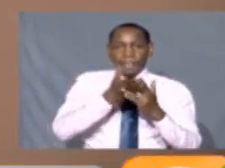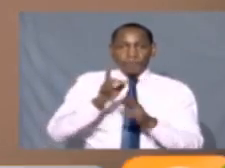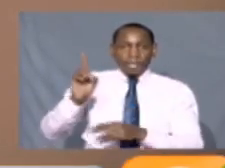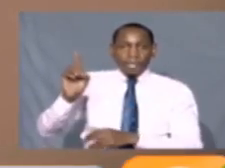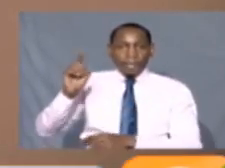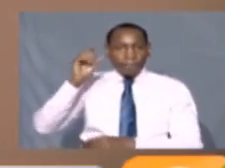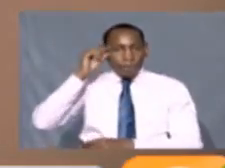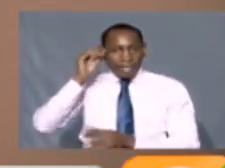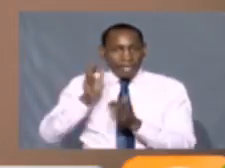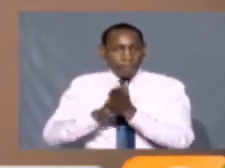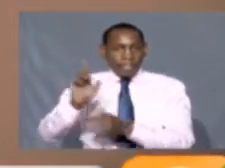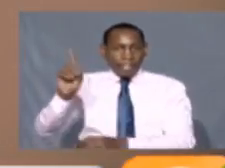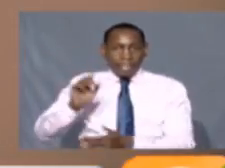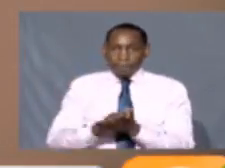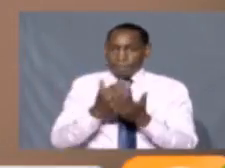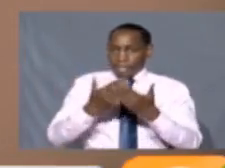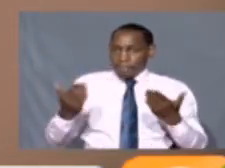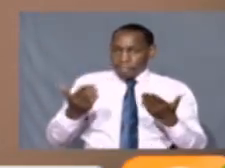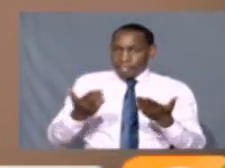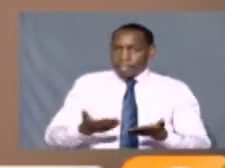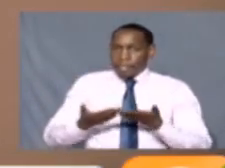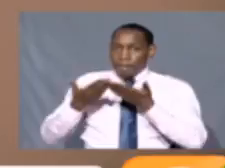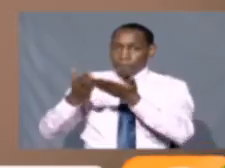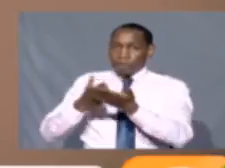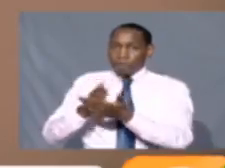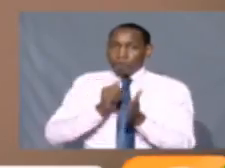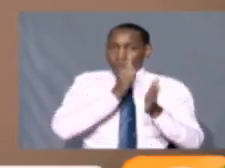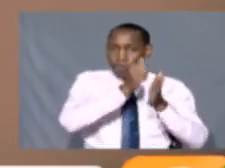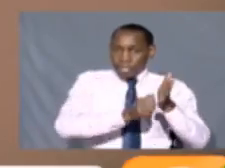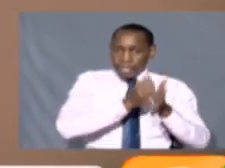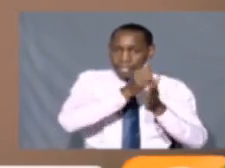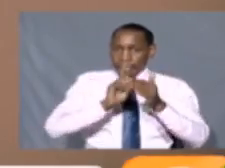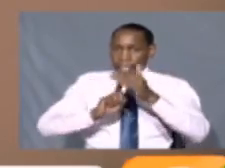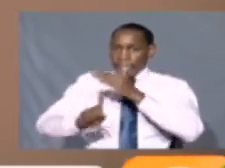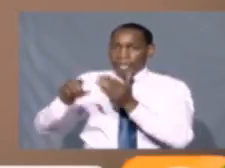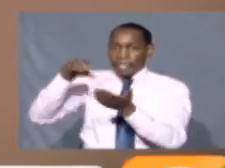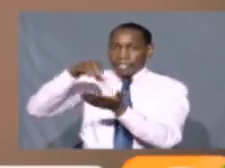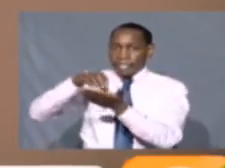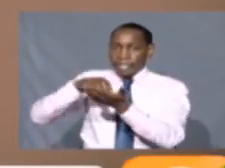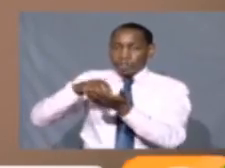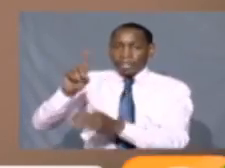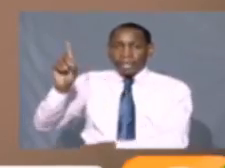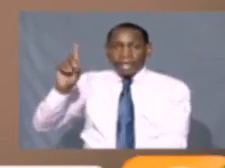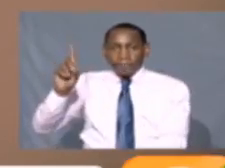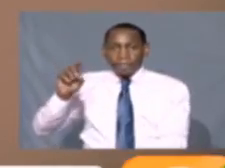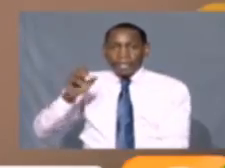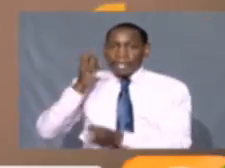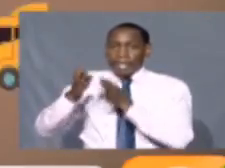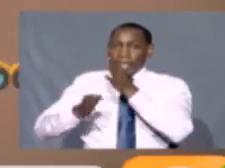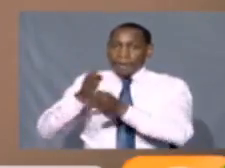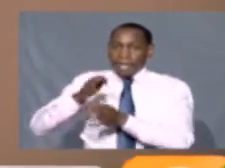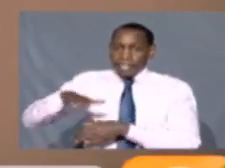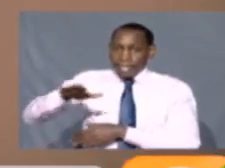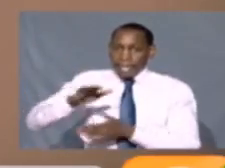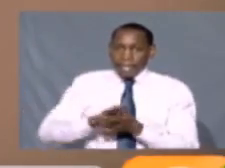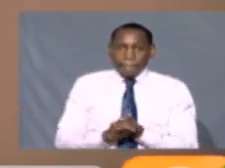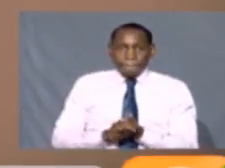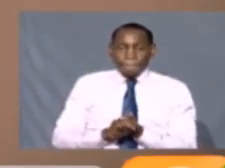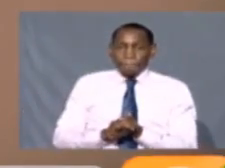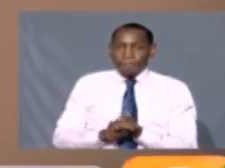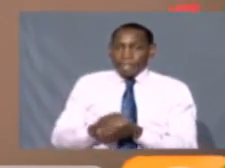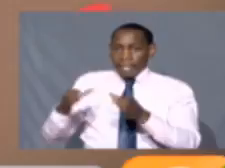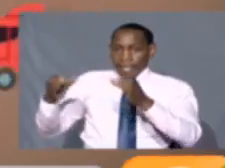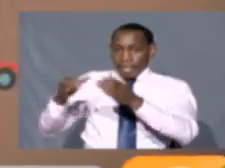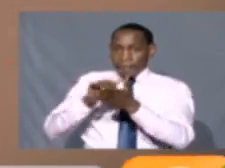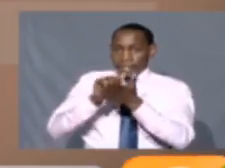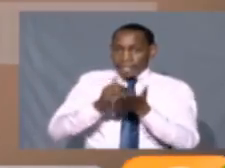Mombasa and Nairobi. The cargo ferried via SGR to the inland container depot in Nairobi's Embakasi area. The logistics